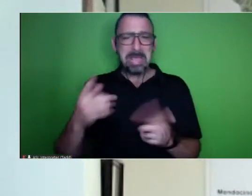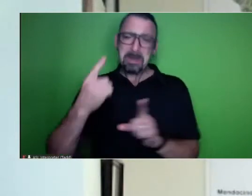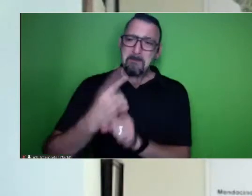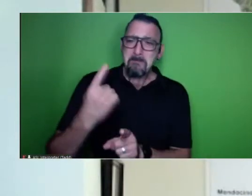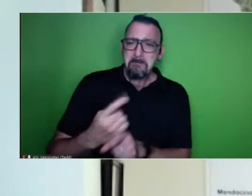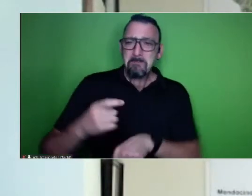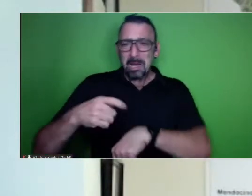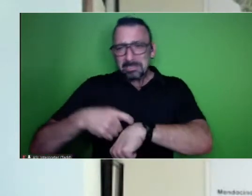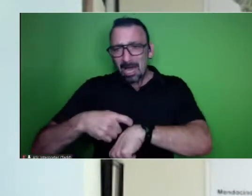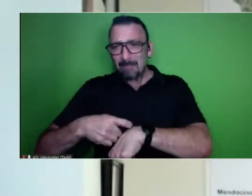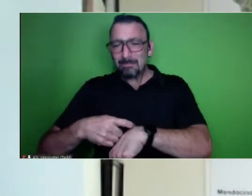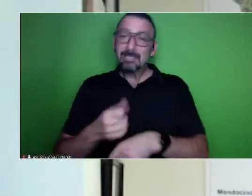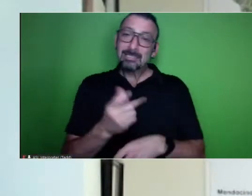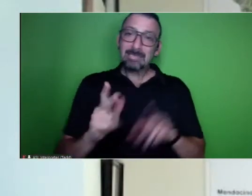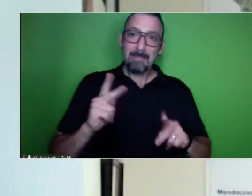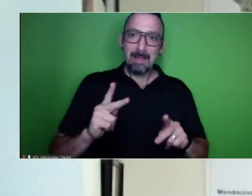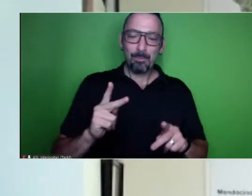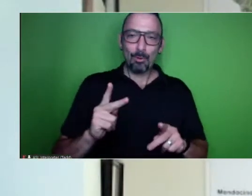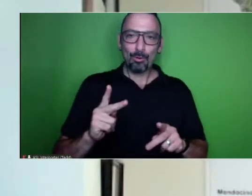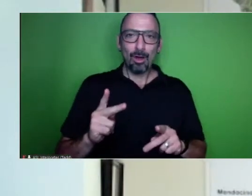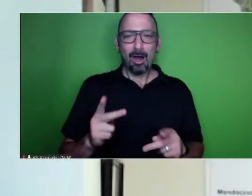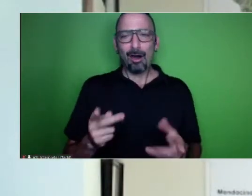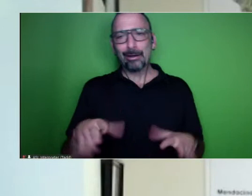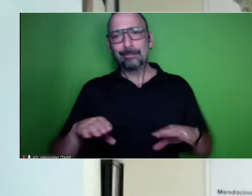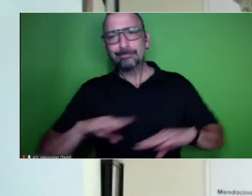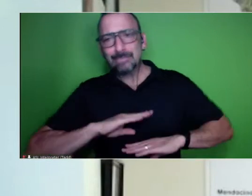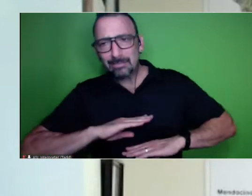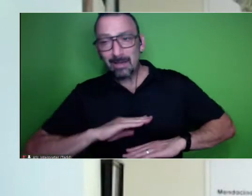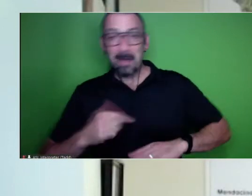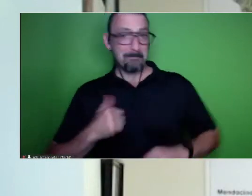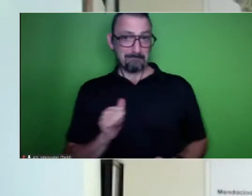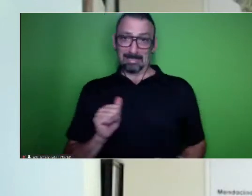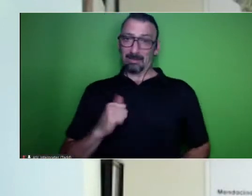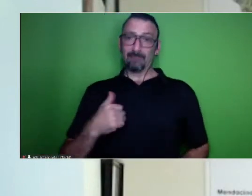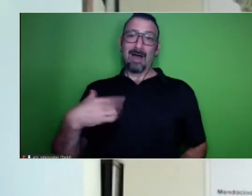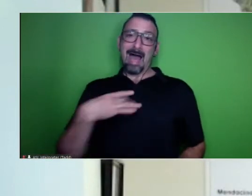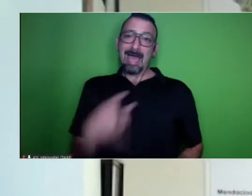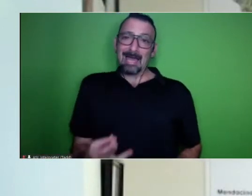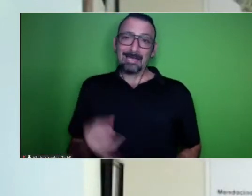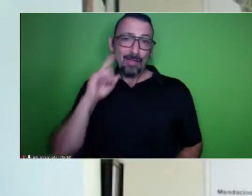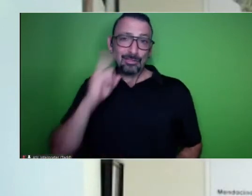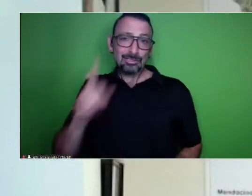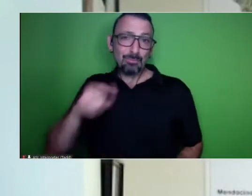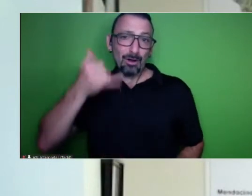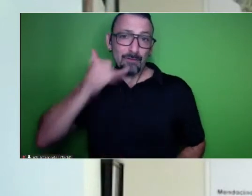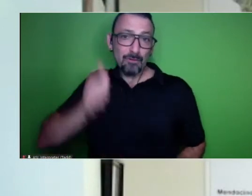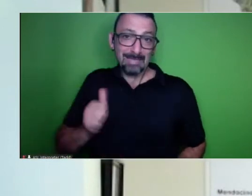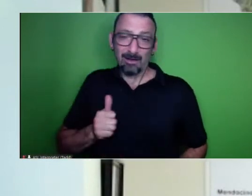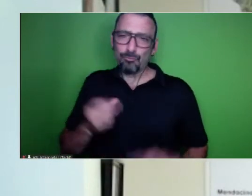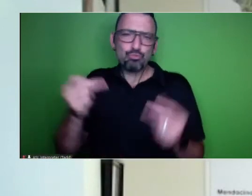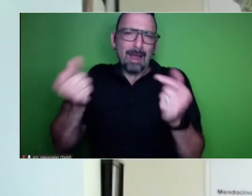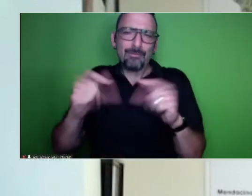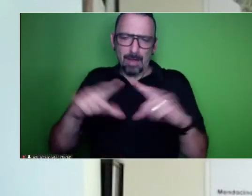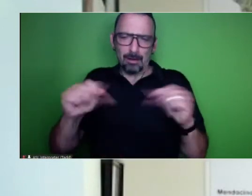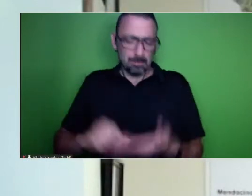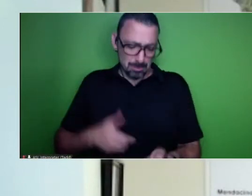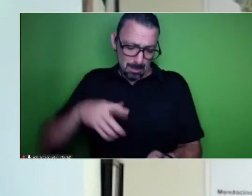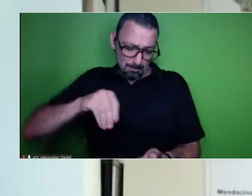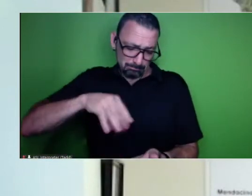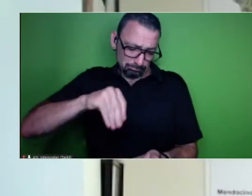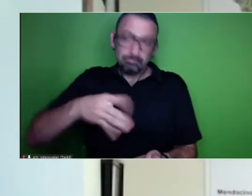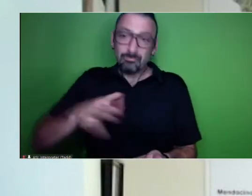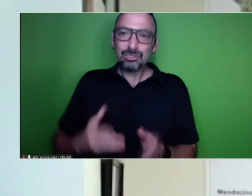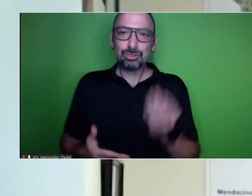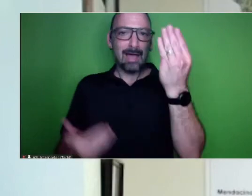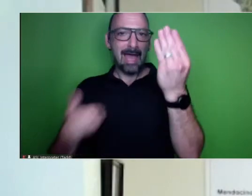Well, it's reasonable for some people and it's too long for other people. I like the smartphone myself. It's there and it's accessible. Does that answer your